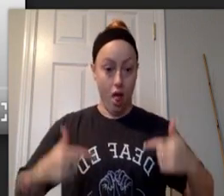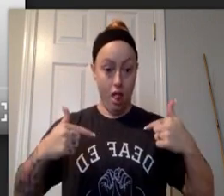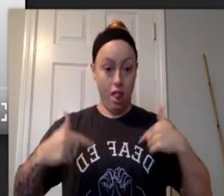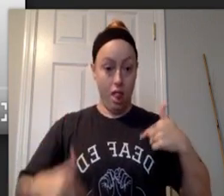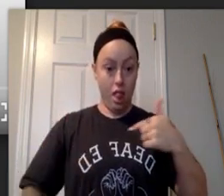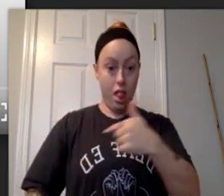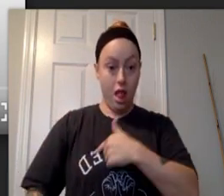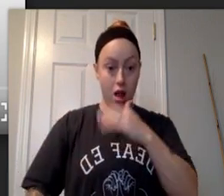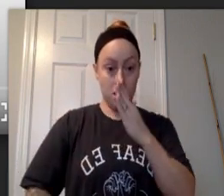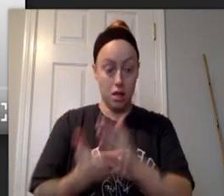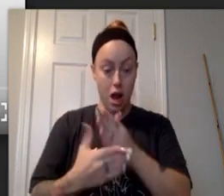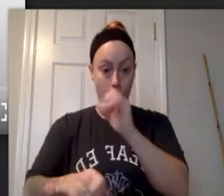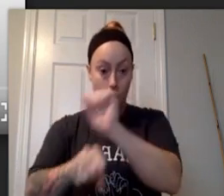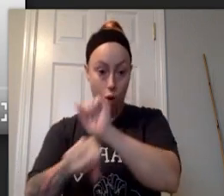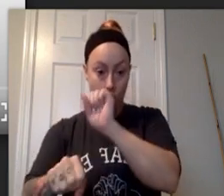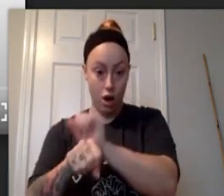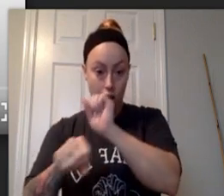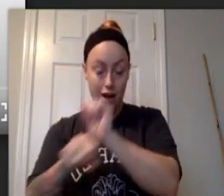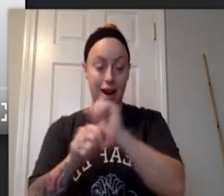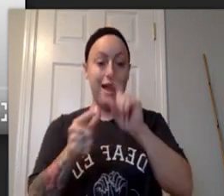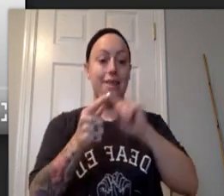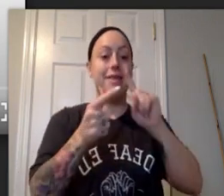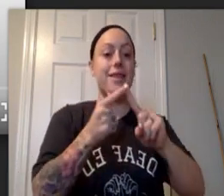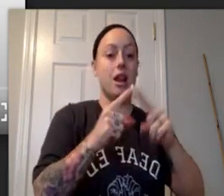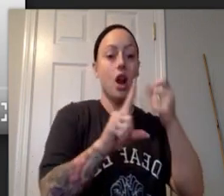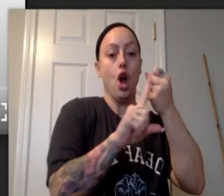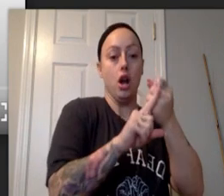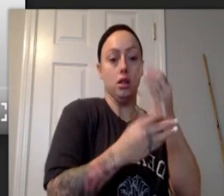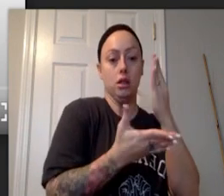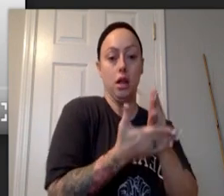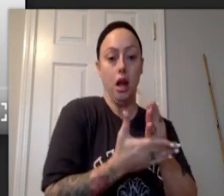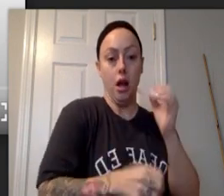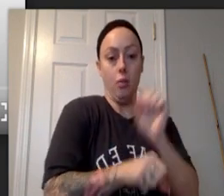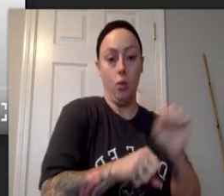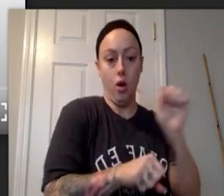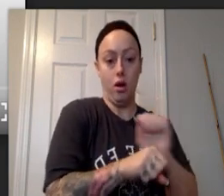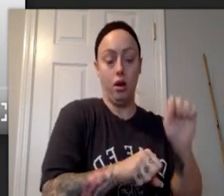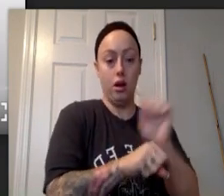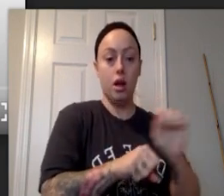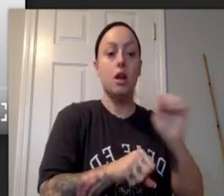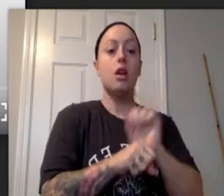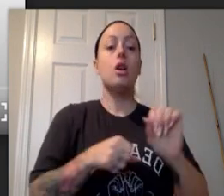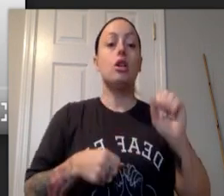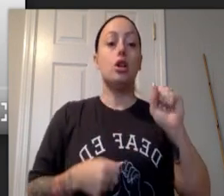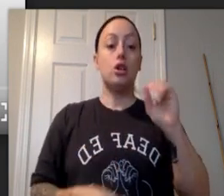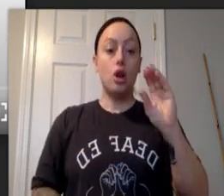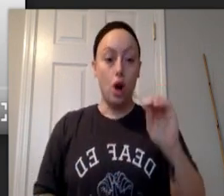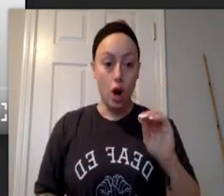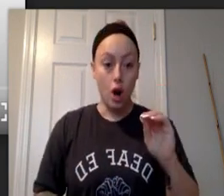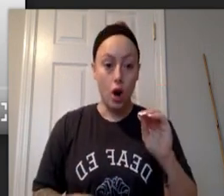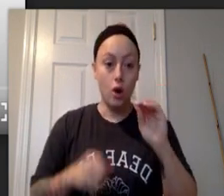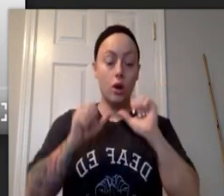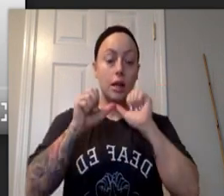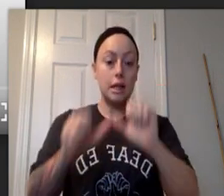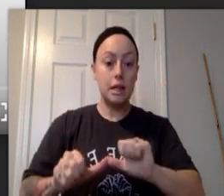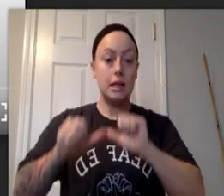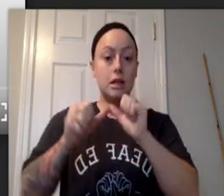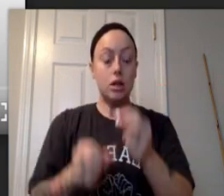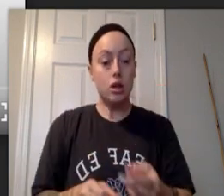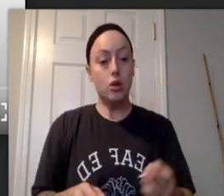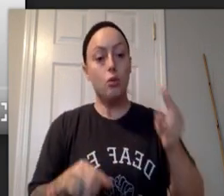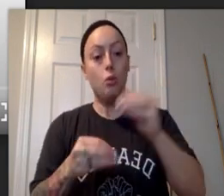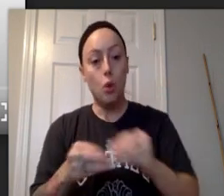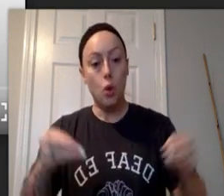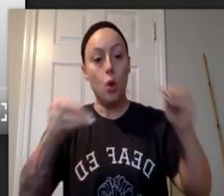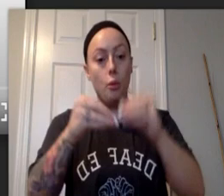stops working. And so while we're constantly using more and more to get high, to stay well, to kill pain, whatever, we